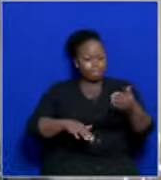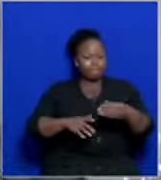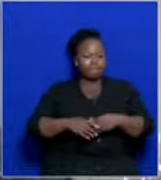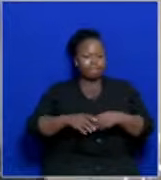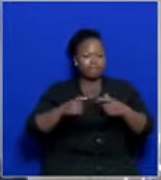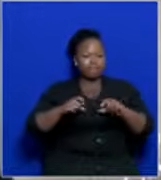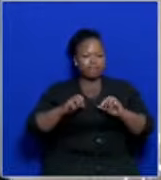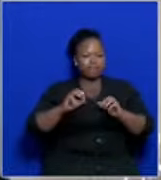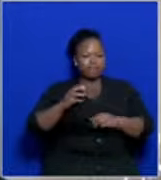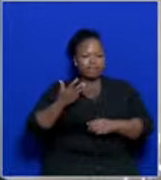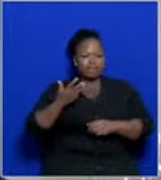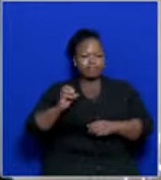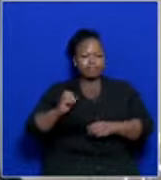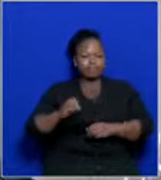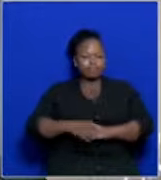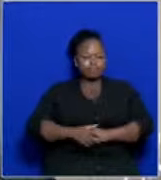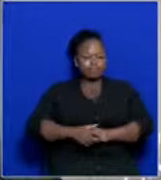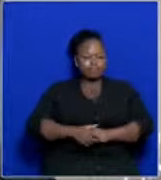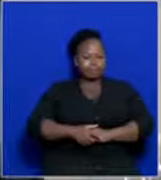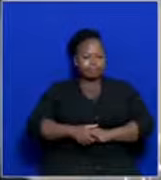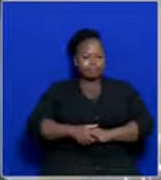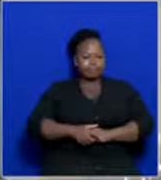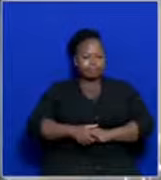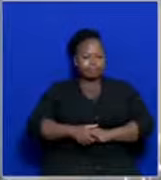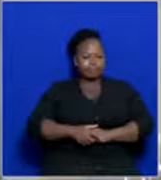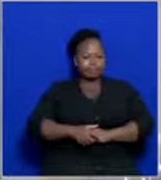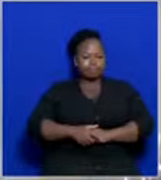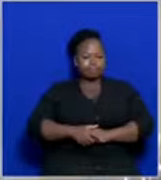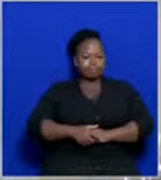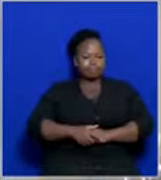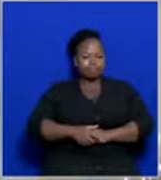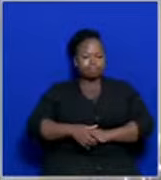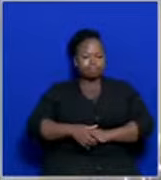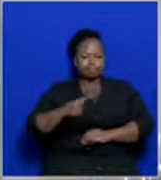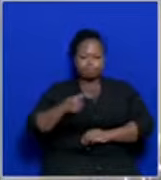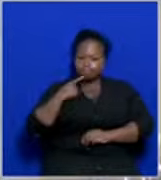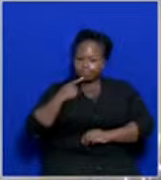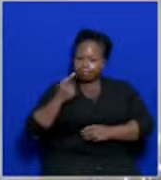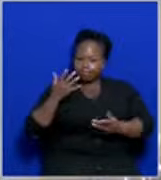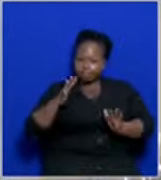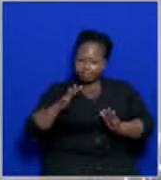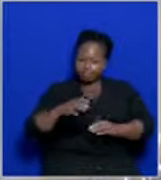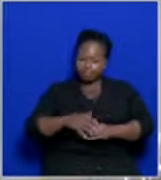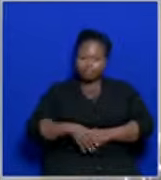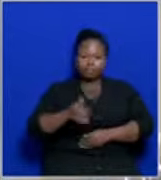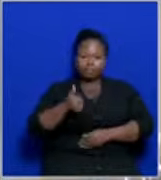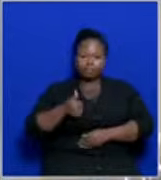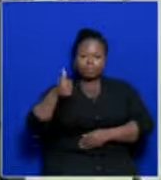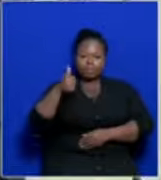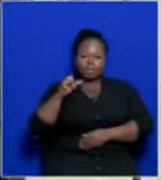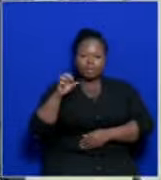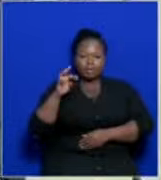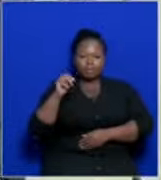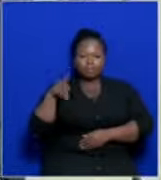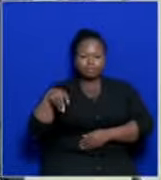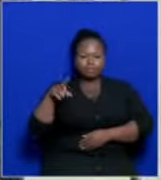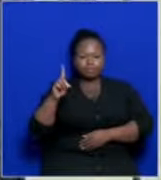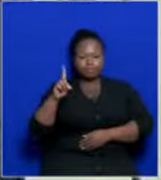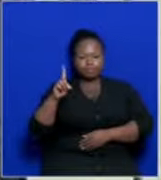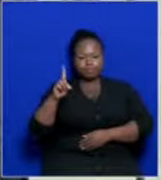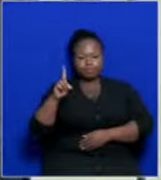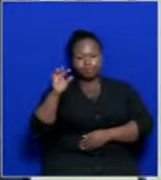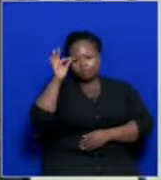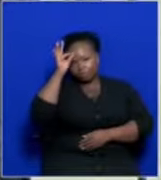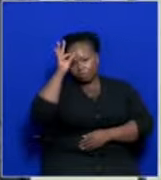you. As I indicated, the senior EMPD officers belabored under a